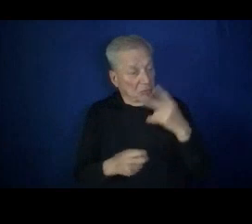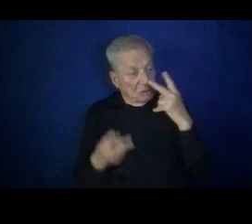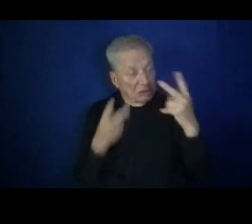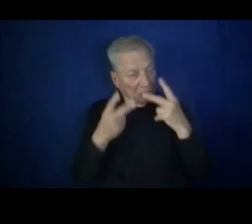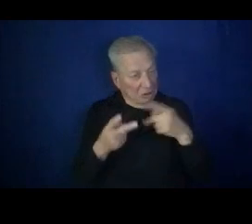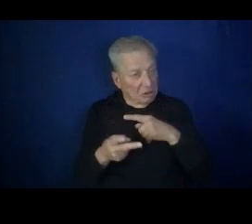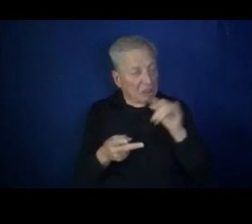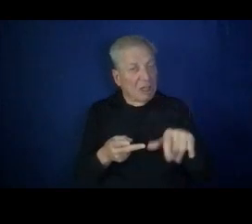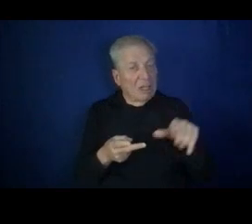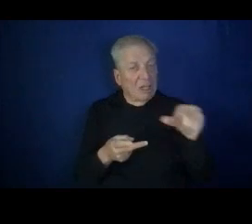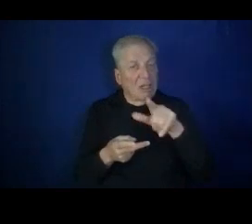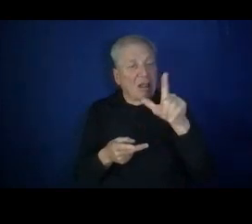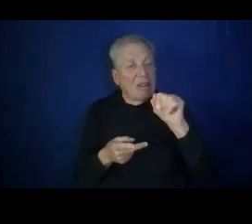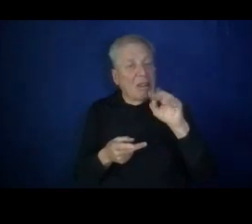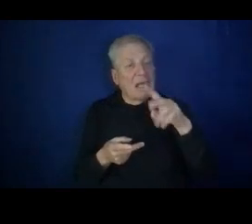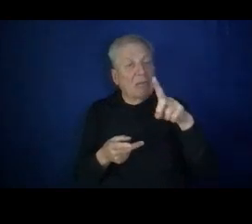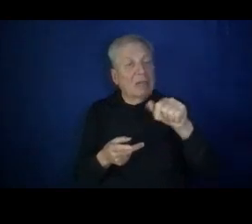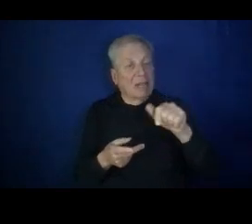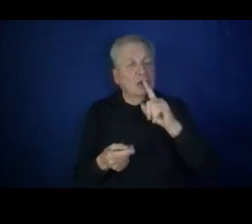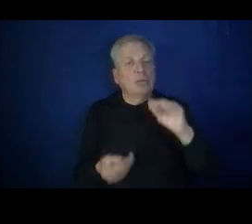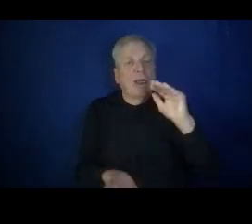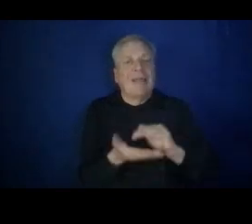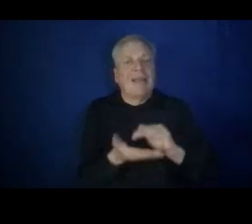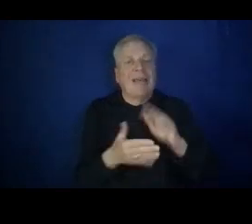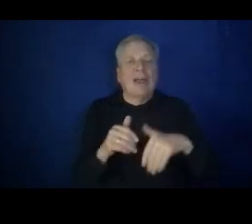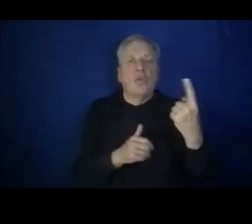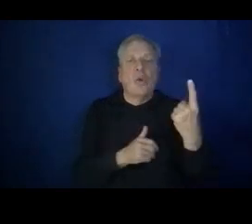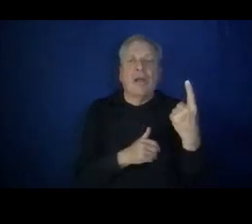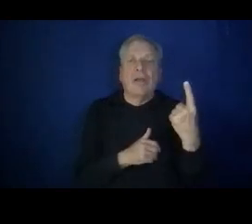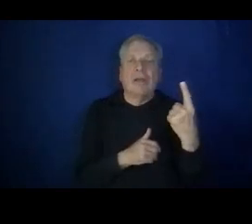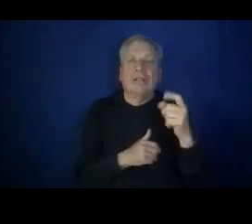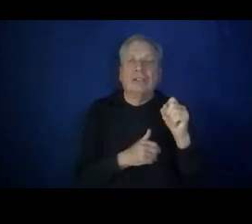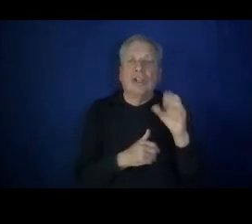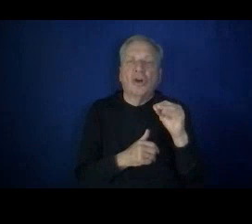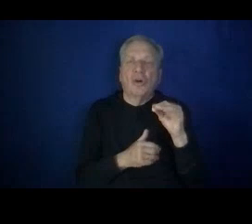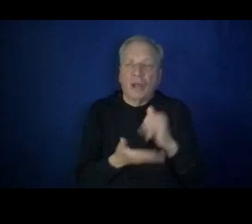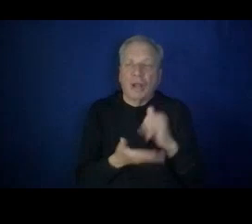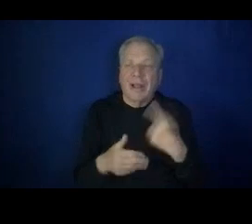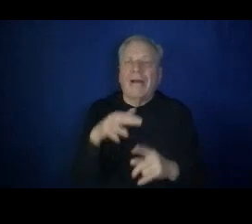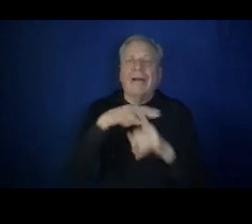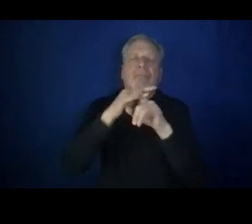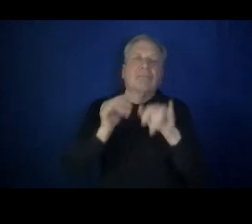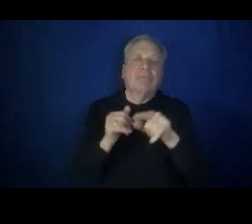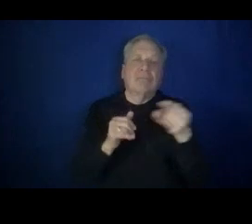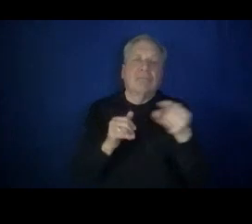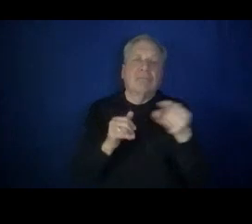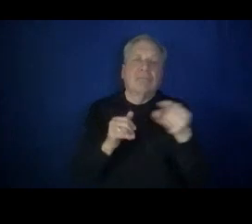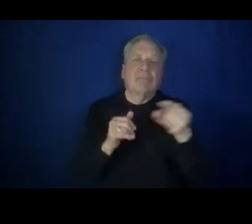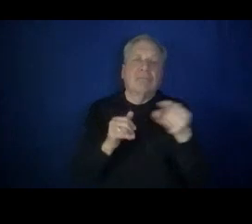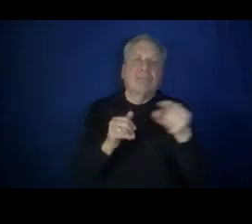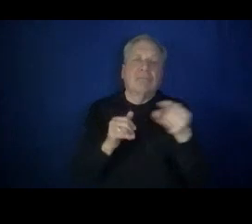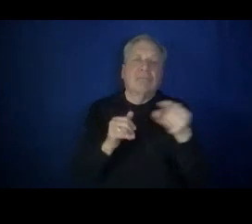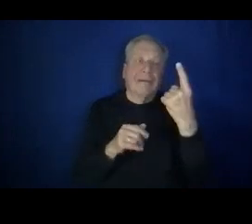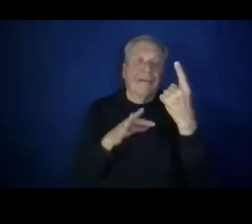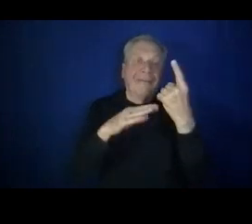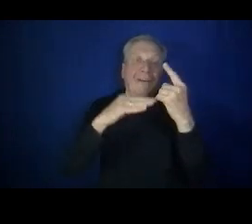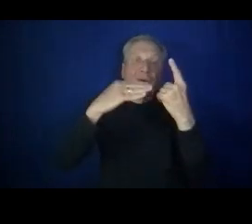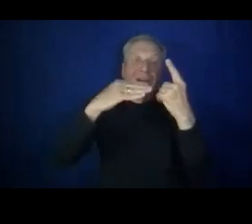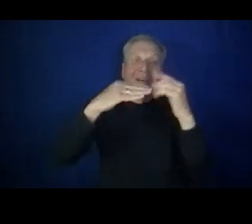lambda is less than 1, so the population is declining a bit. Then it comes back up over 1 and then back down and back up.